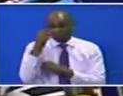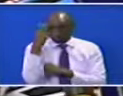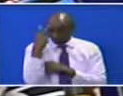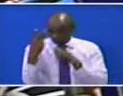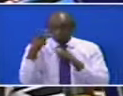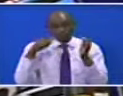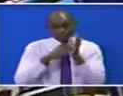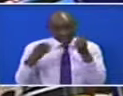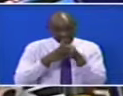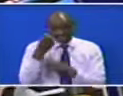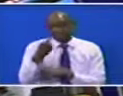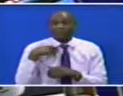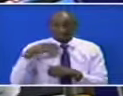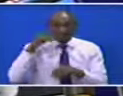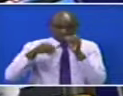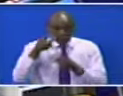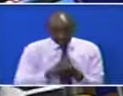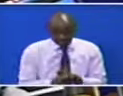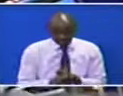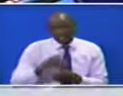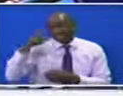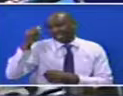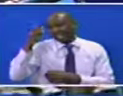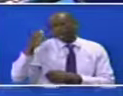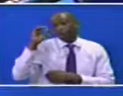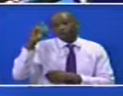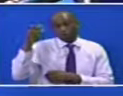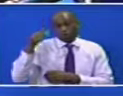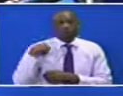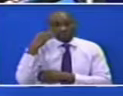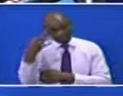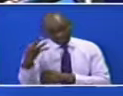respondents said they would vote for him. Ken Okoth came third, the MP for Kibera.